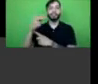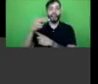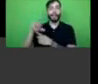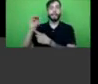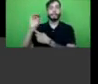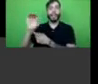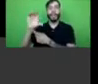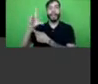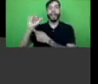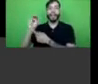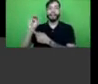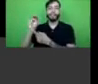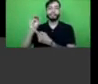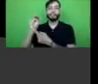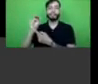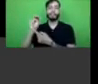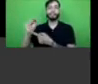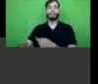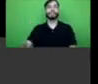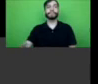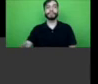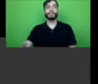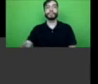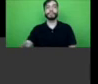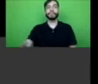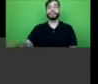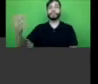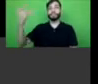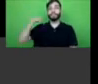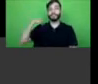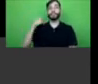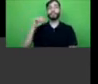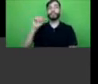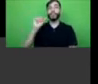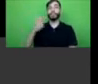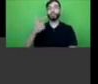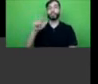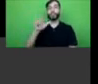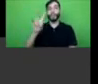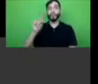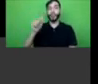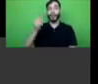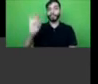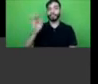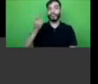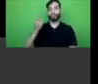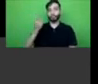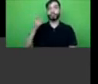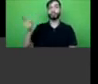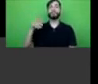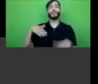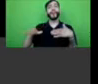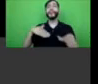On August 27, 2019, Elijah Mclean was walking home from a